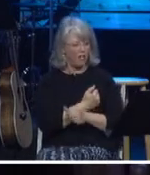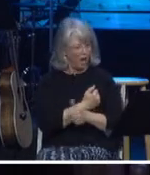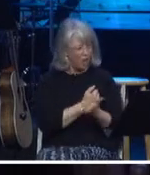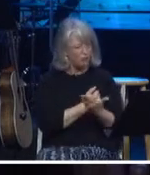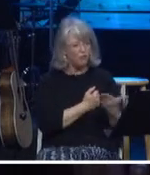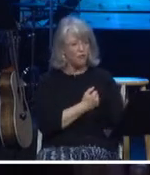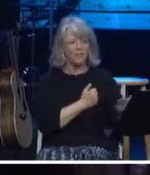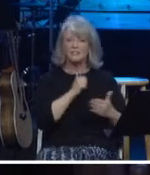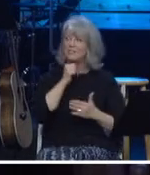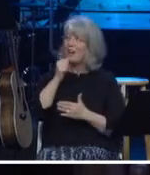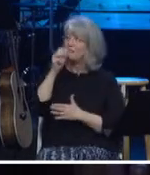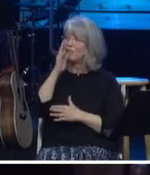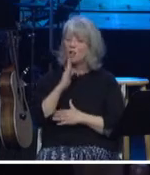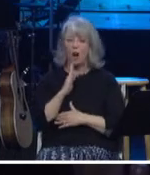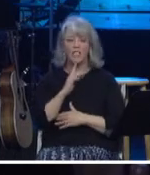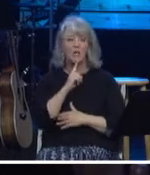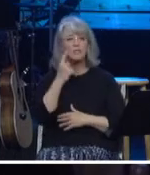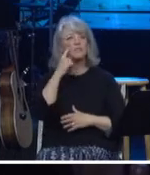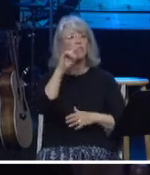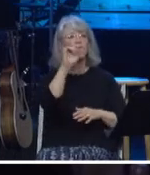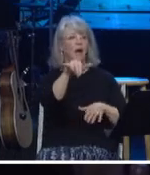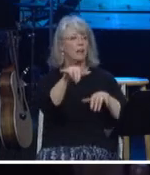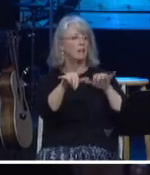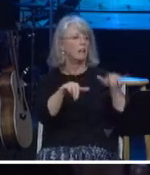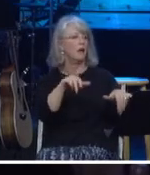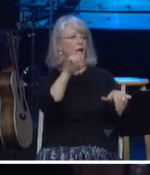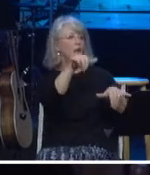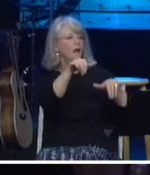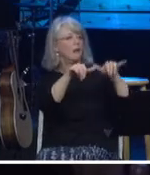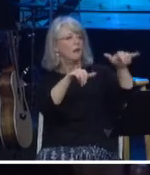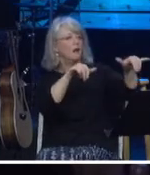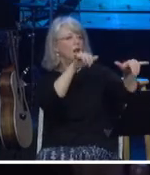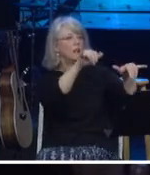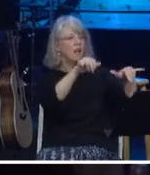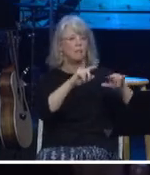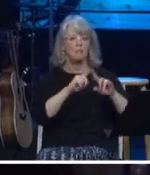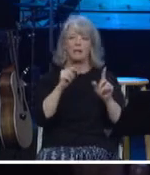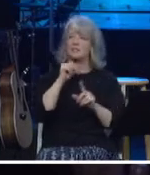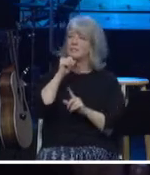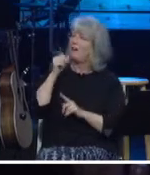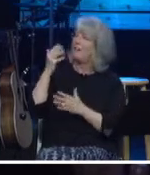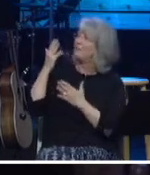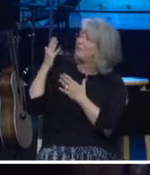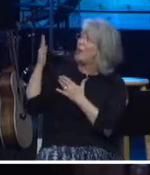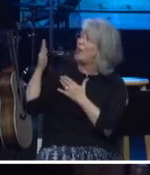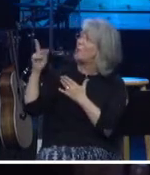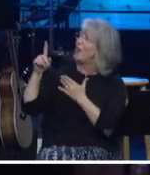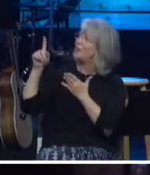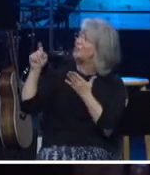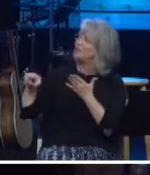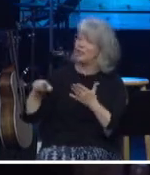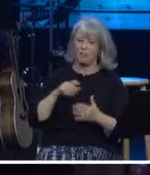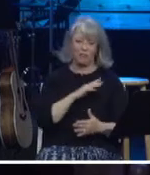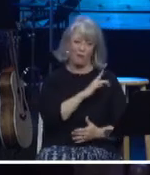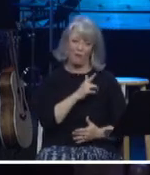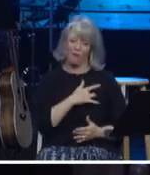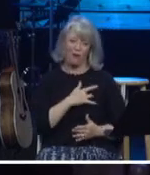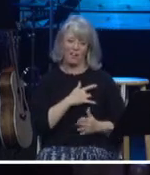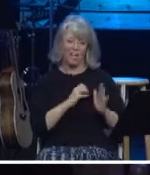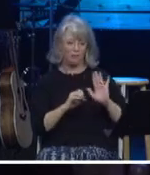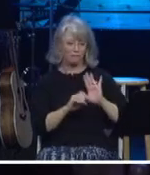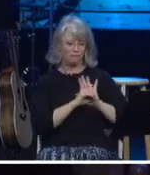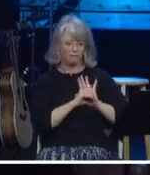Love for God was everywhere else but where it needed to be. It was not inside their hearts.